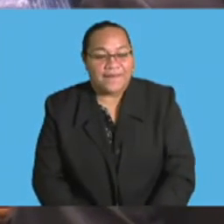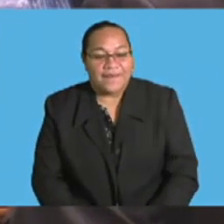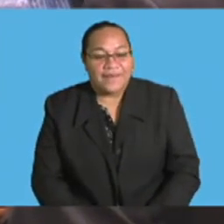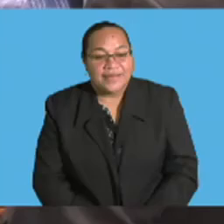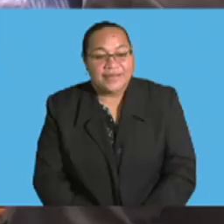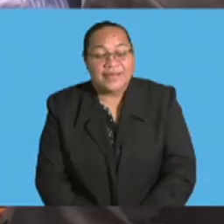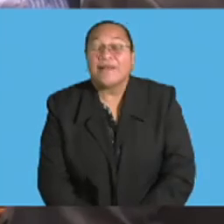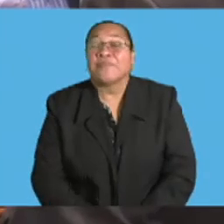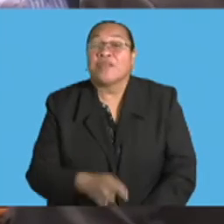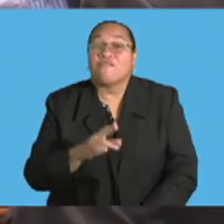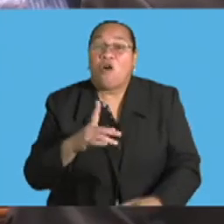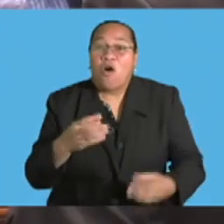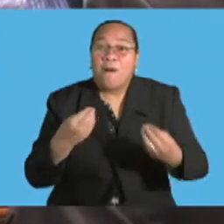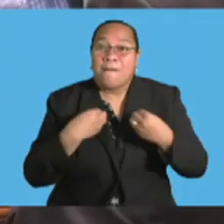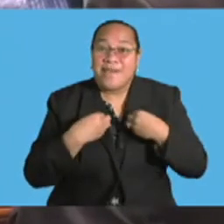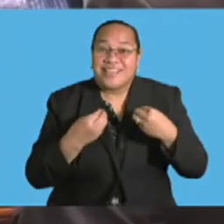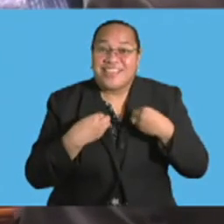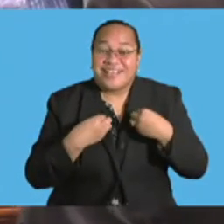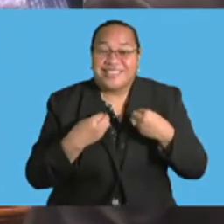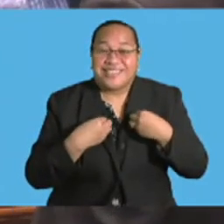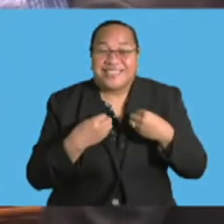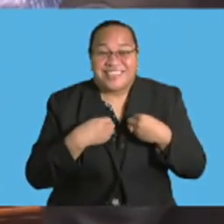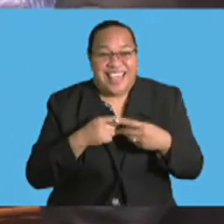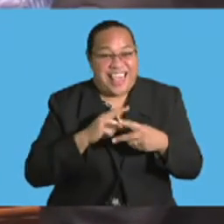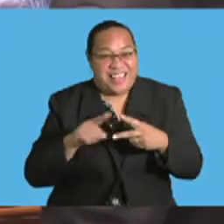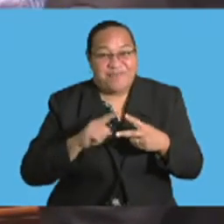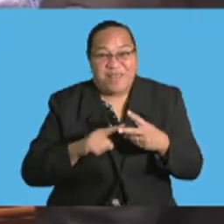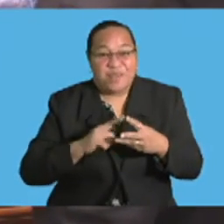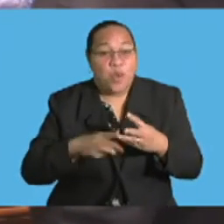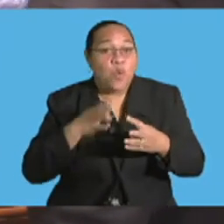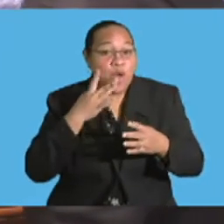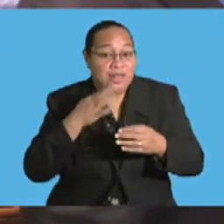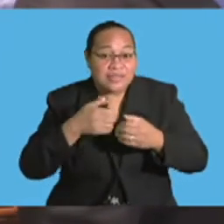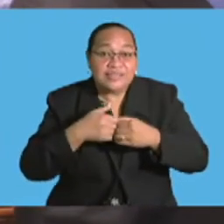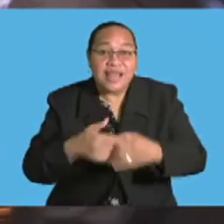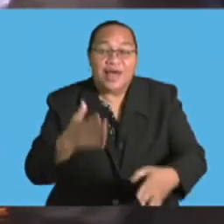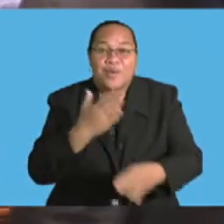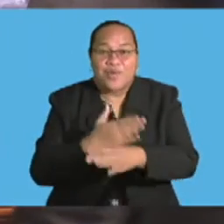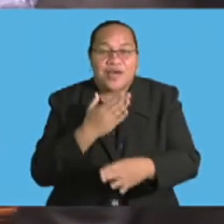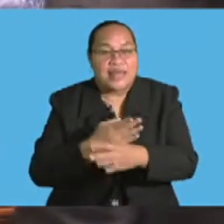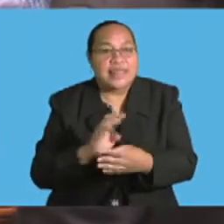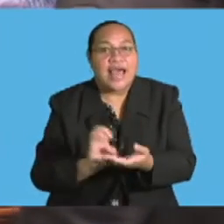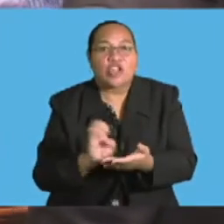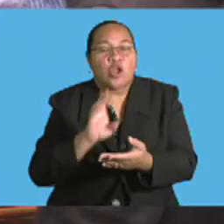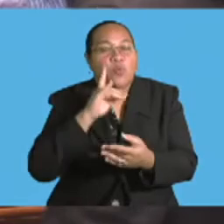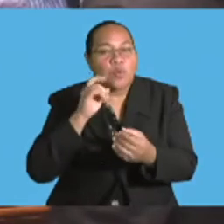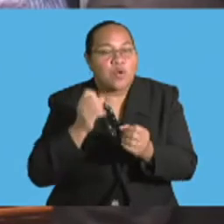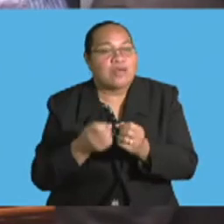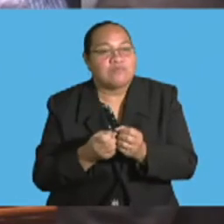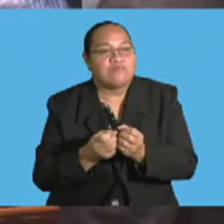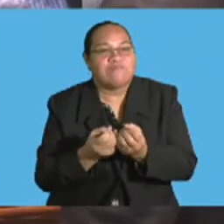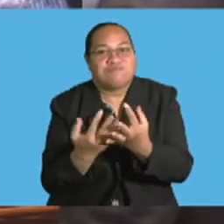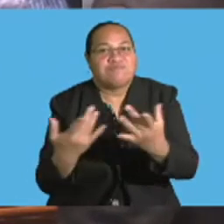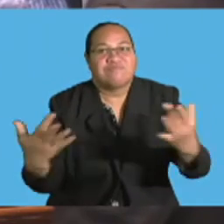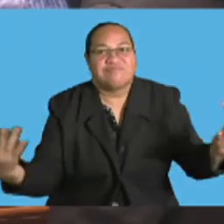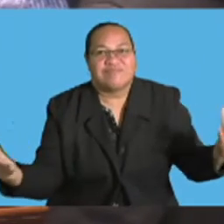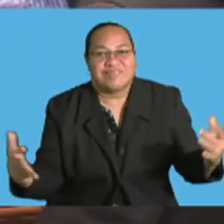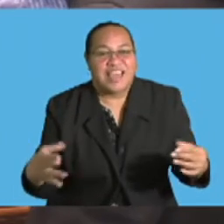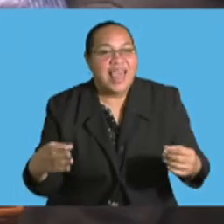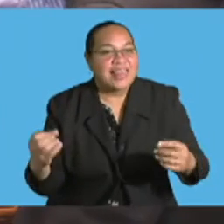business aspect, once the camp becomes operational, the economic multiplier effects will be